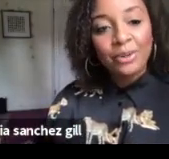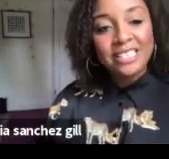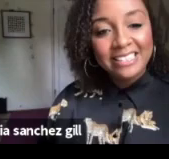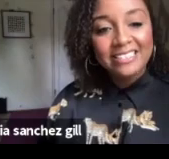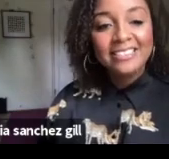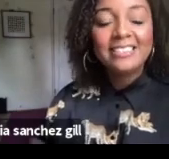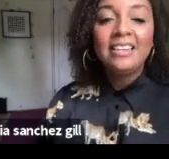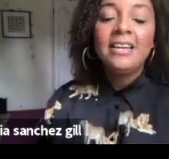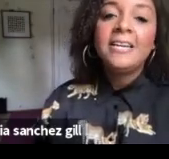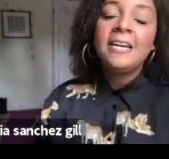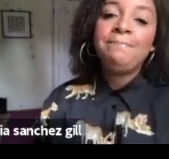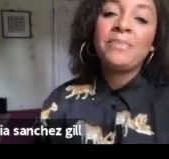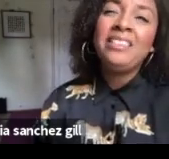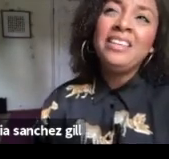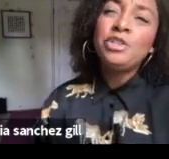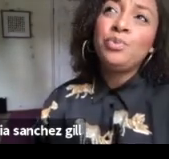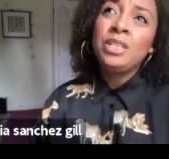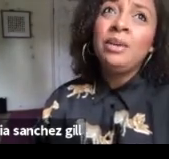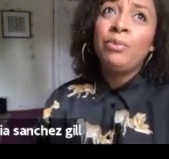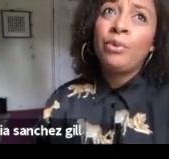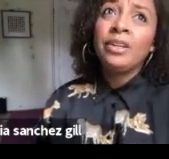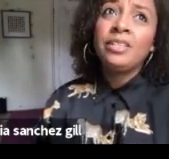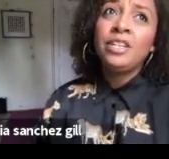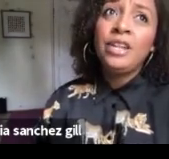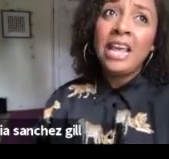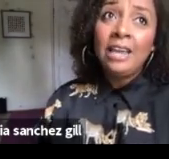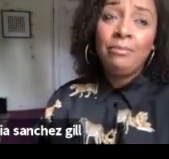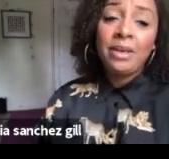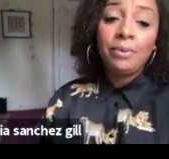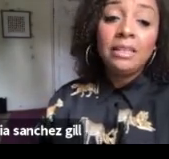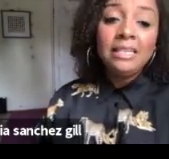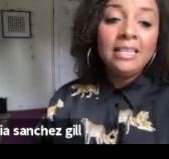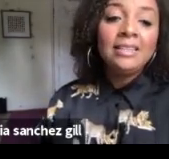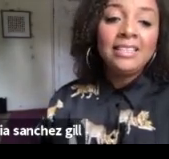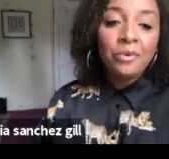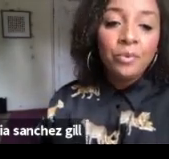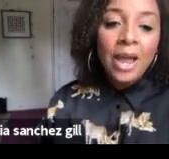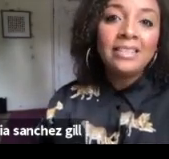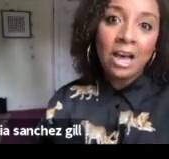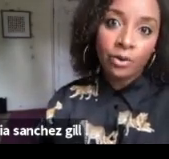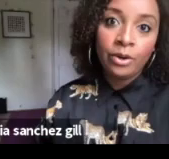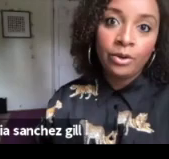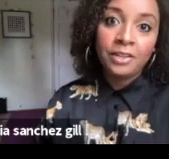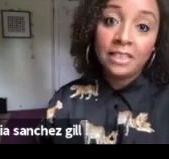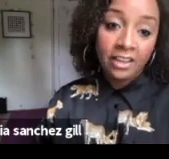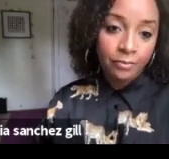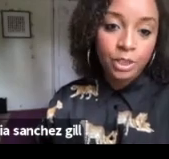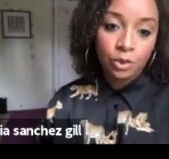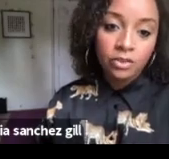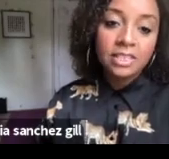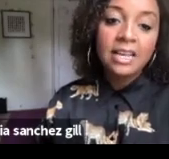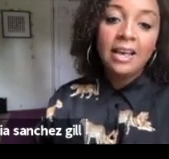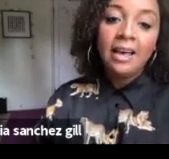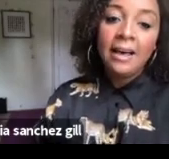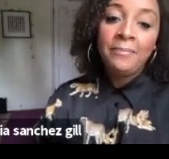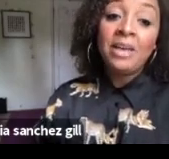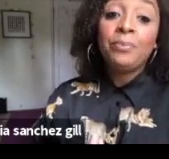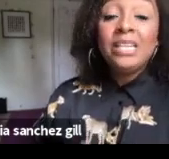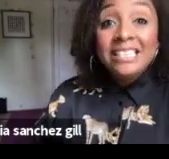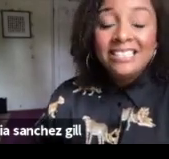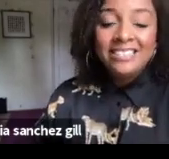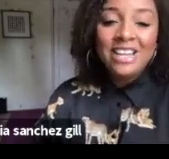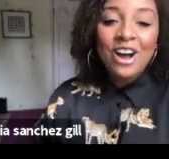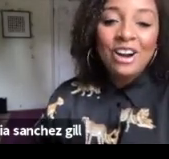abolishing prisons. I think it's really important to name that policing is a direct outgrowth of slave patrols,